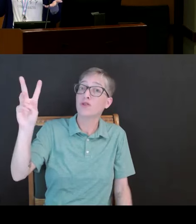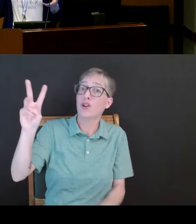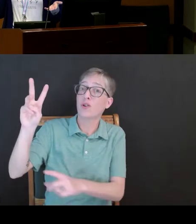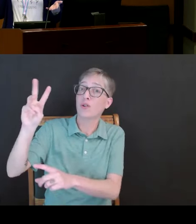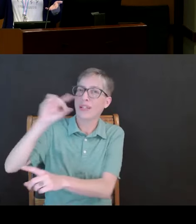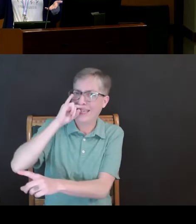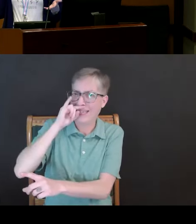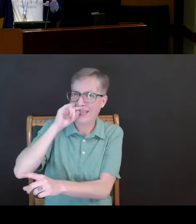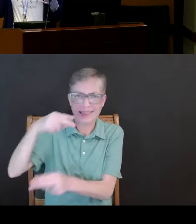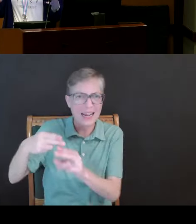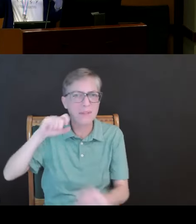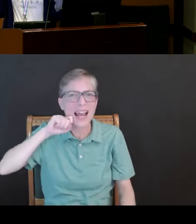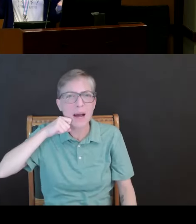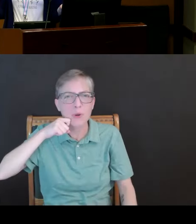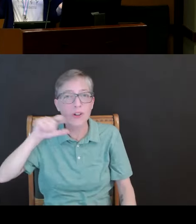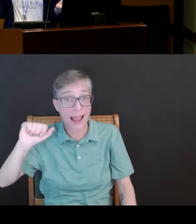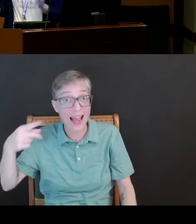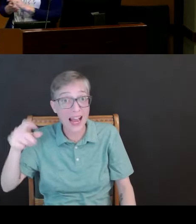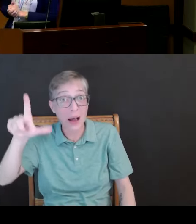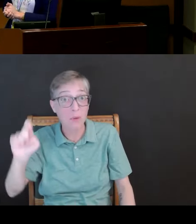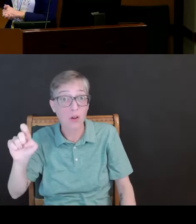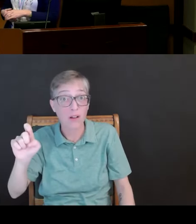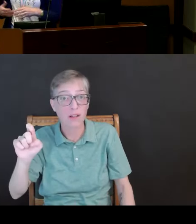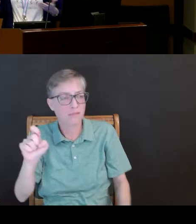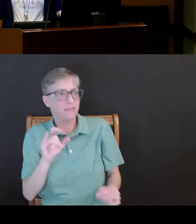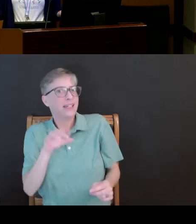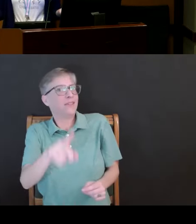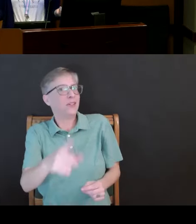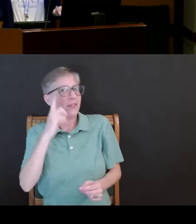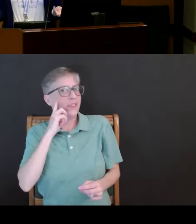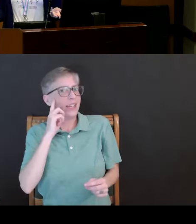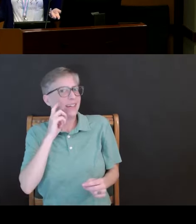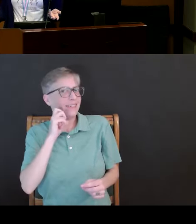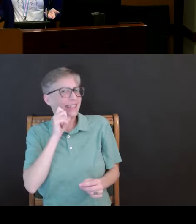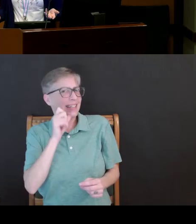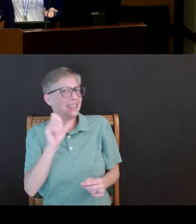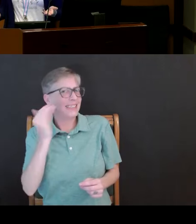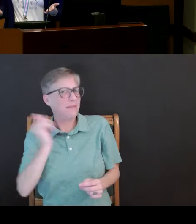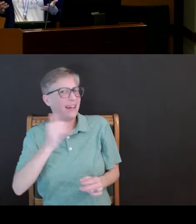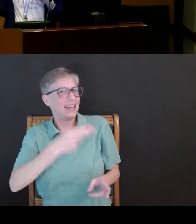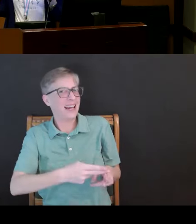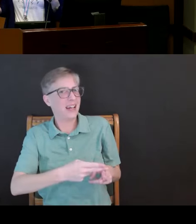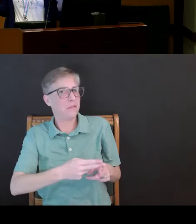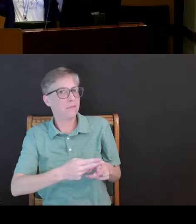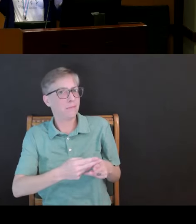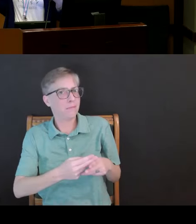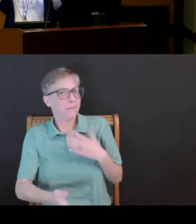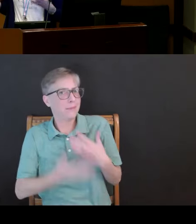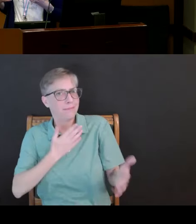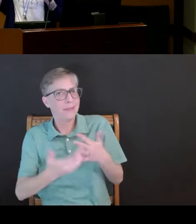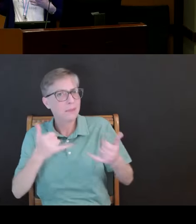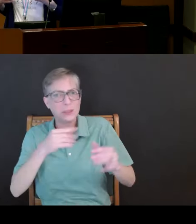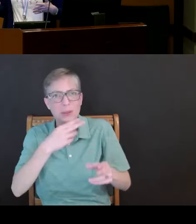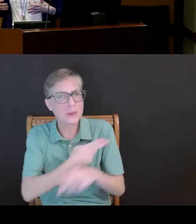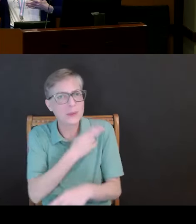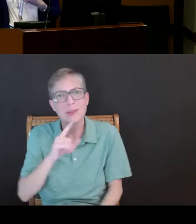mean it's not a person's name. And so some of my patients have very lovely and creative names. And so some folks are like, I don't